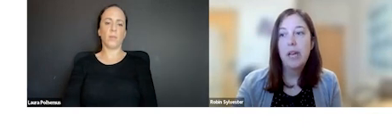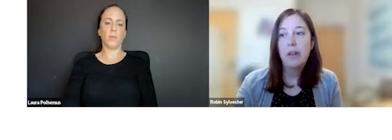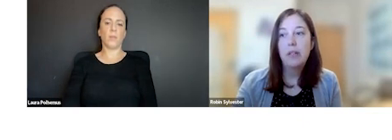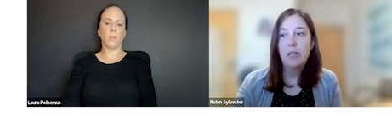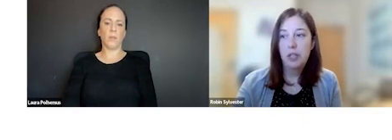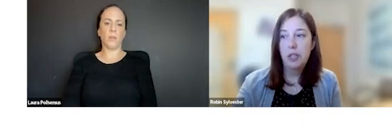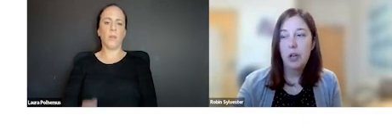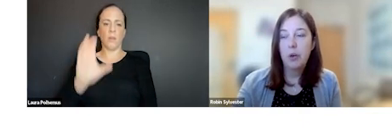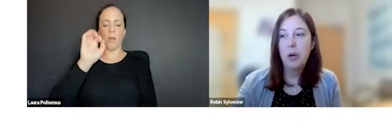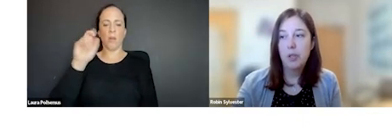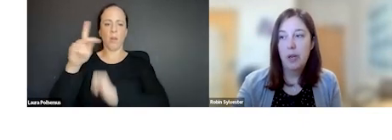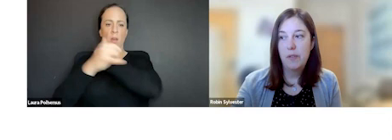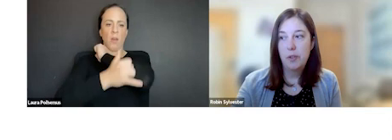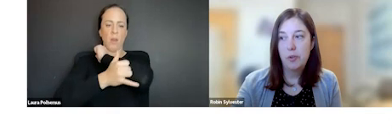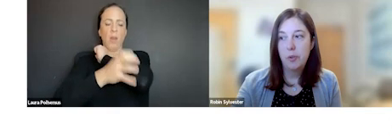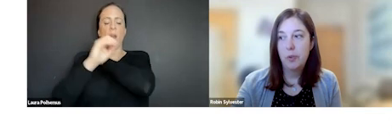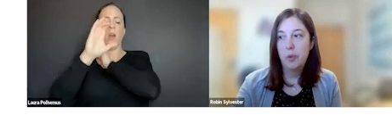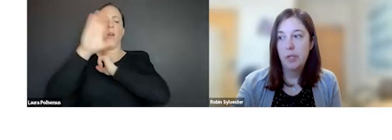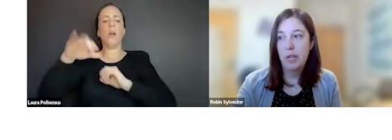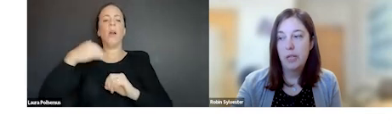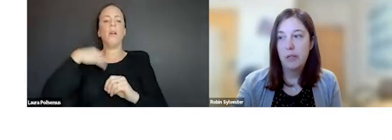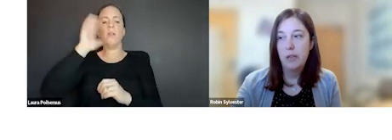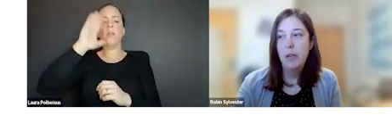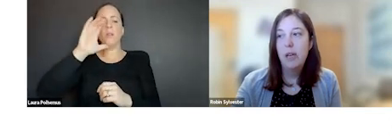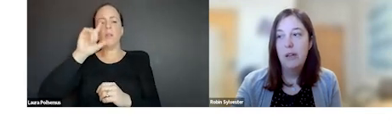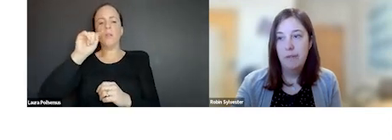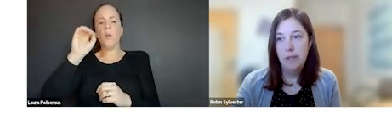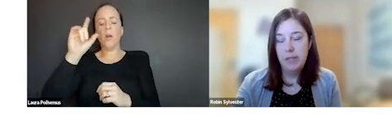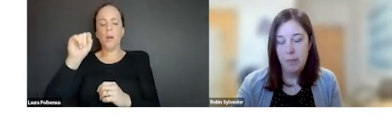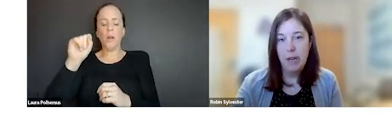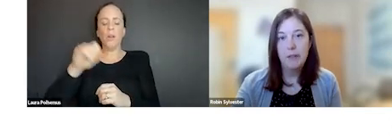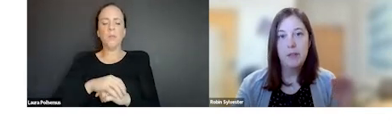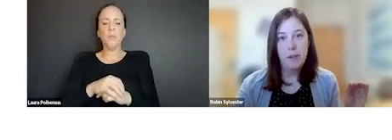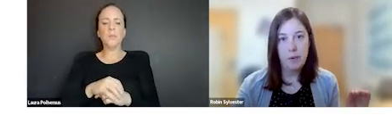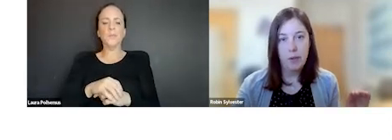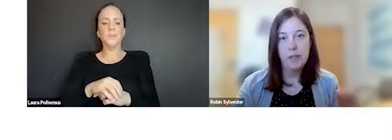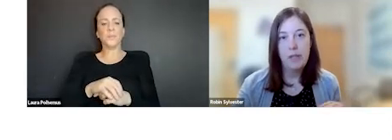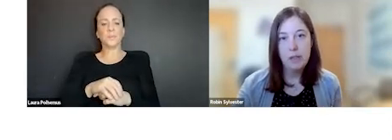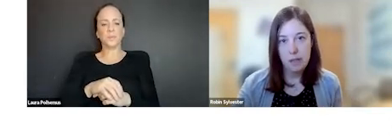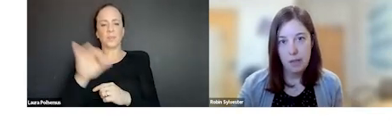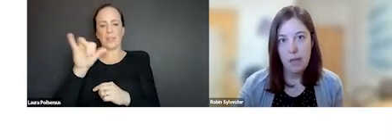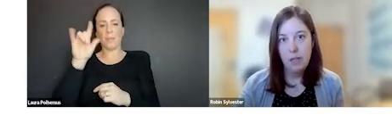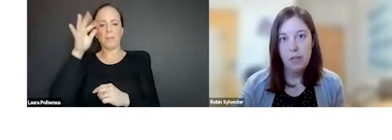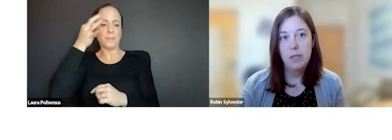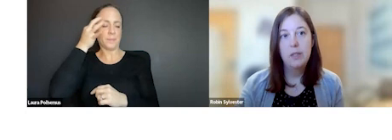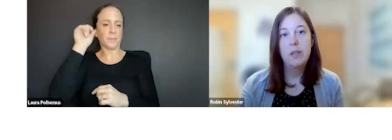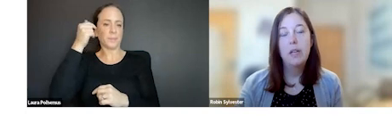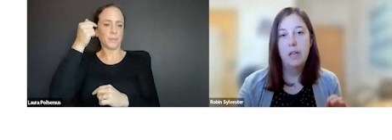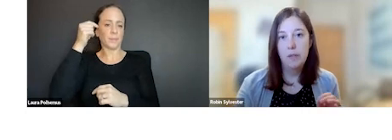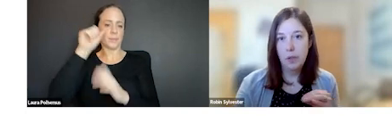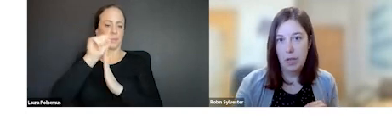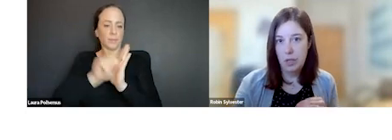So Cook County and City of Chicago also have search tools or sites, and same as the federal and the state